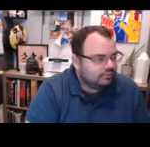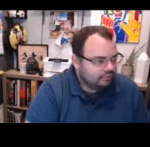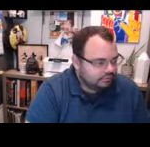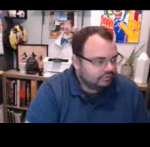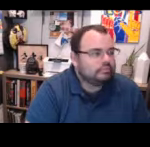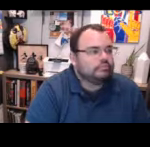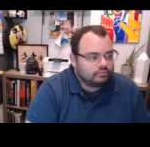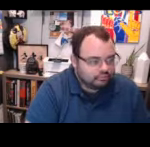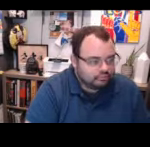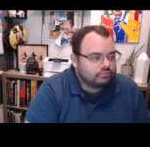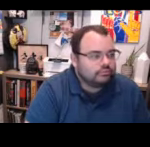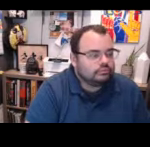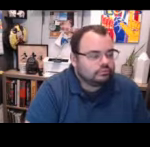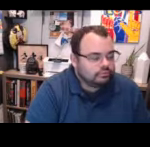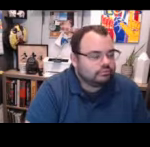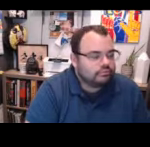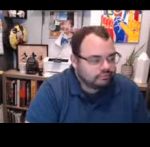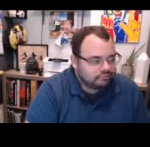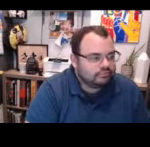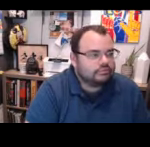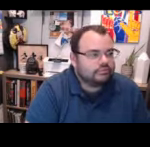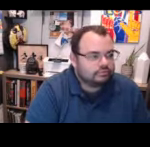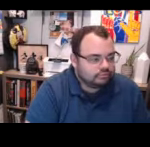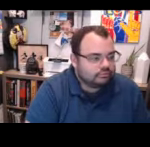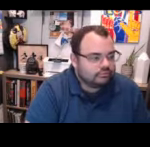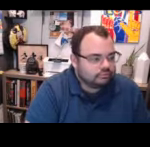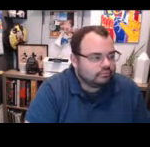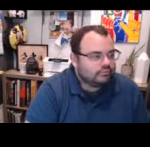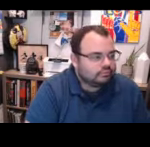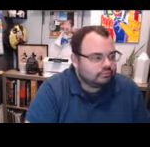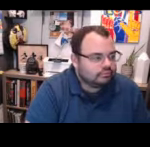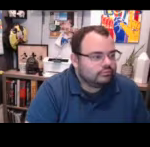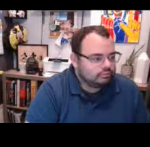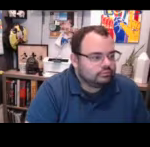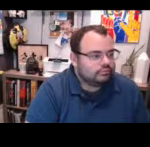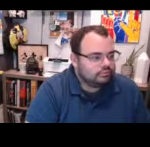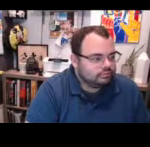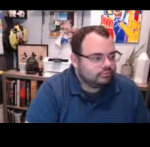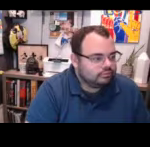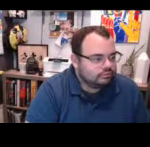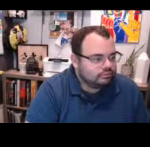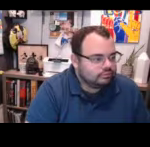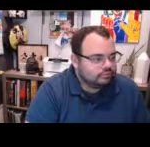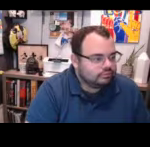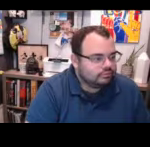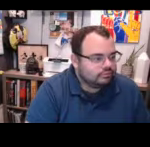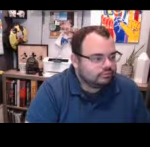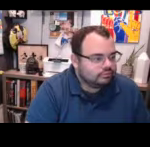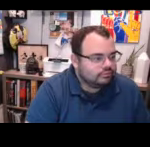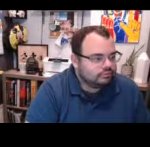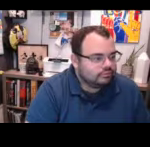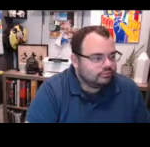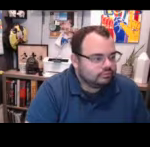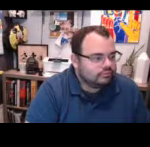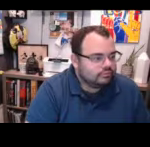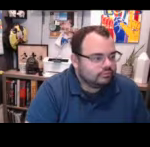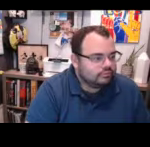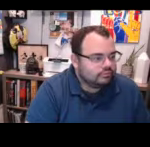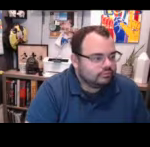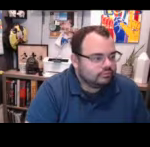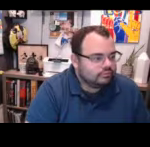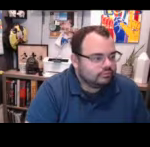you're saying that people were left behind, because they didn't think about the fact that it still takes 4 years to really, really,